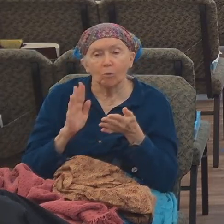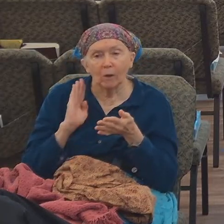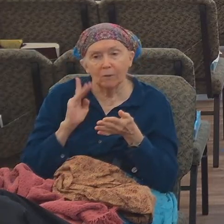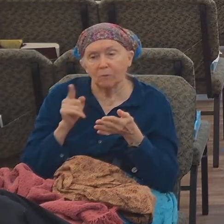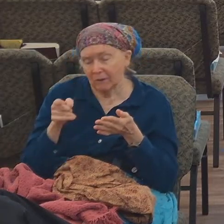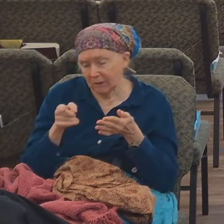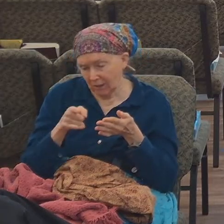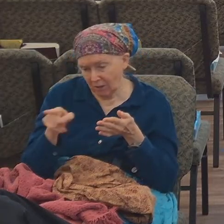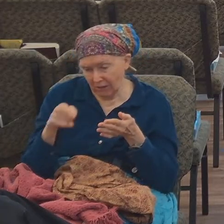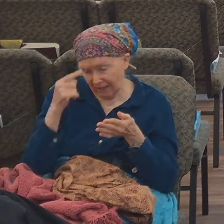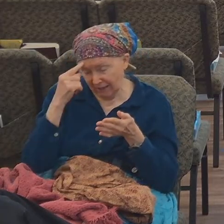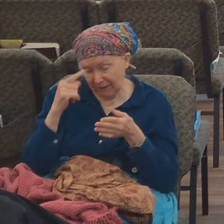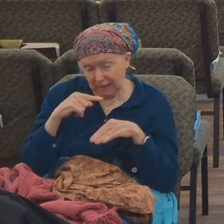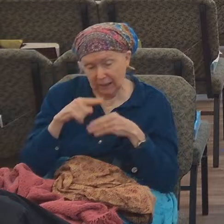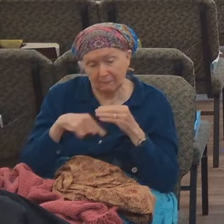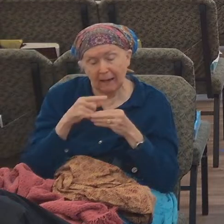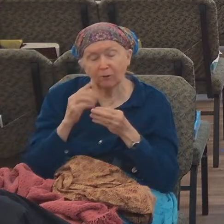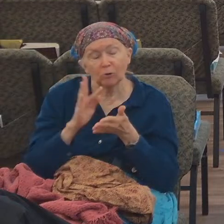Glory.